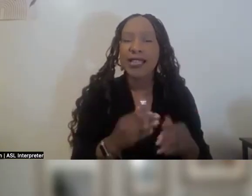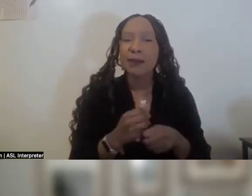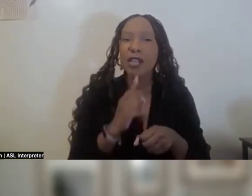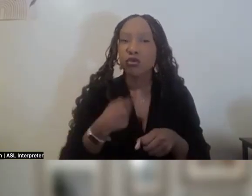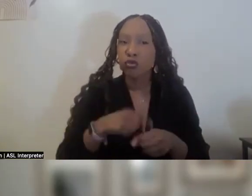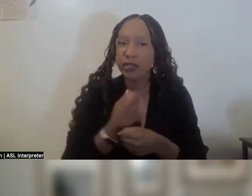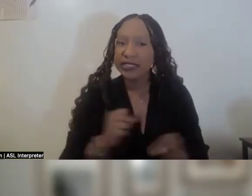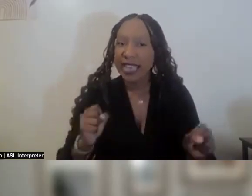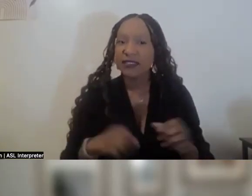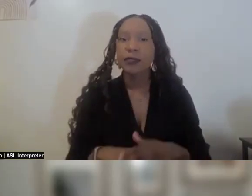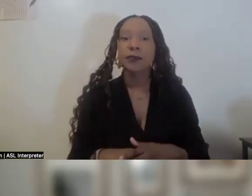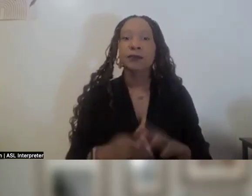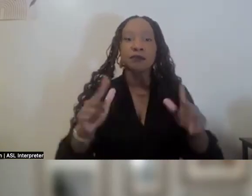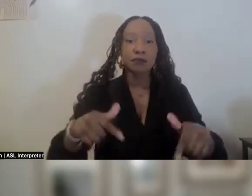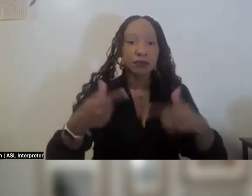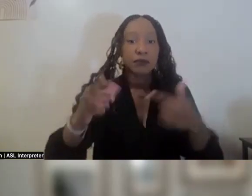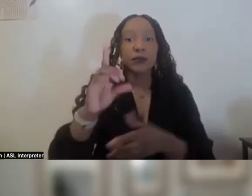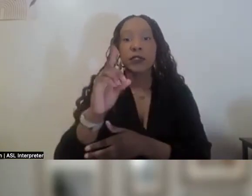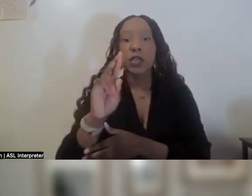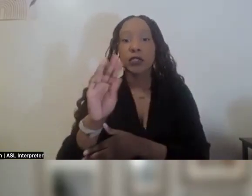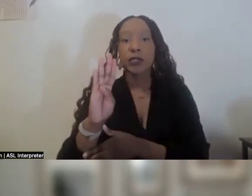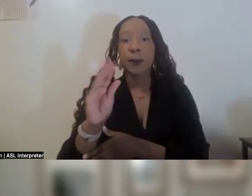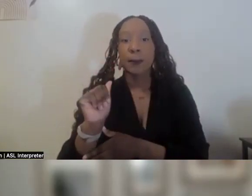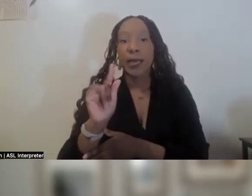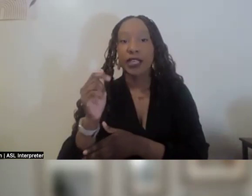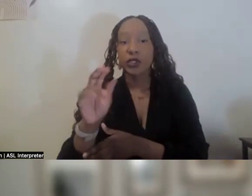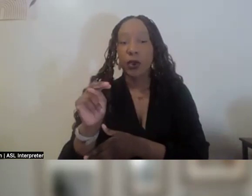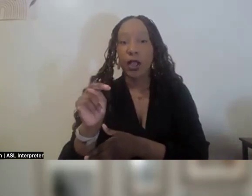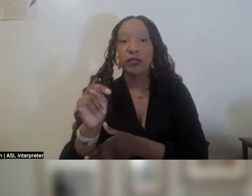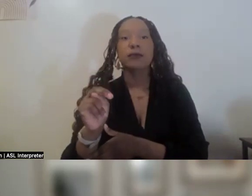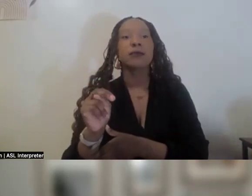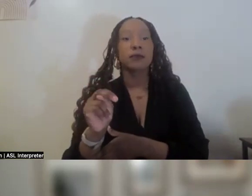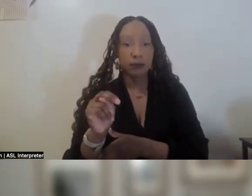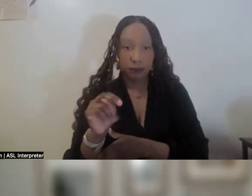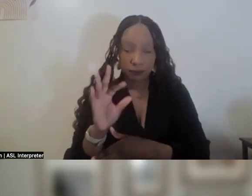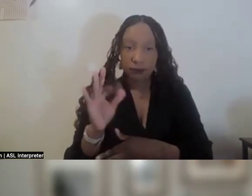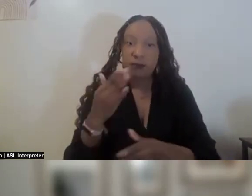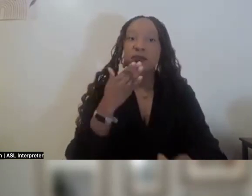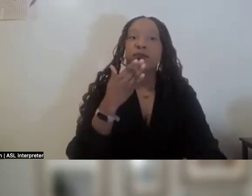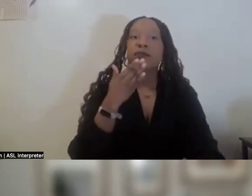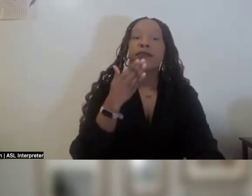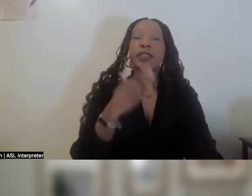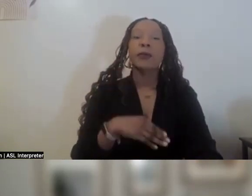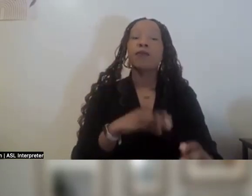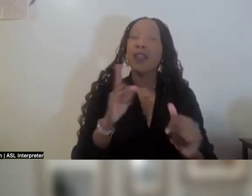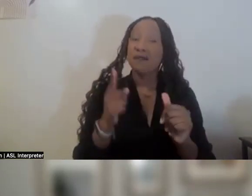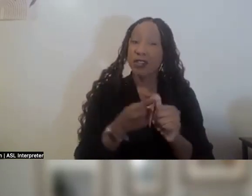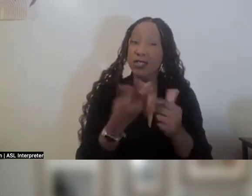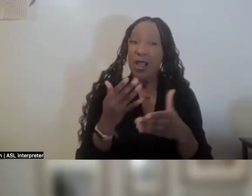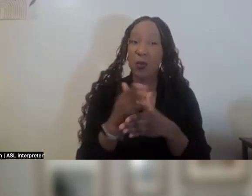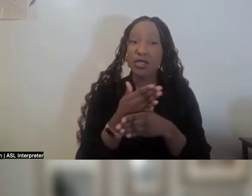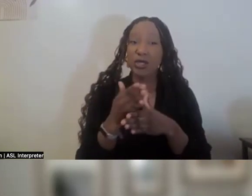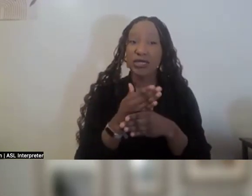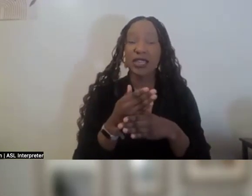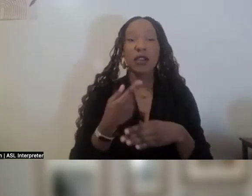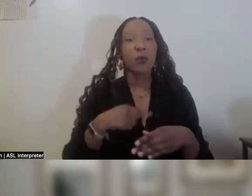if you choose. Certainly. Thank you. First of all, one of the things I'd like to share is that we